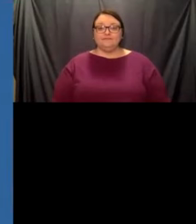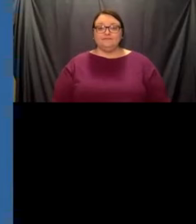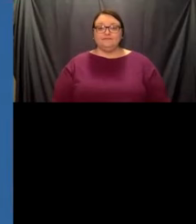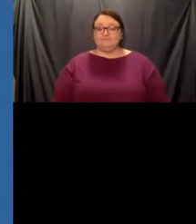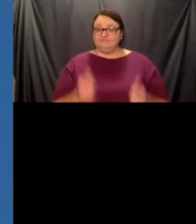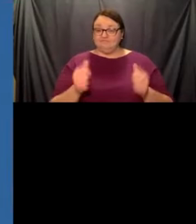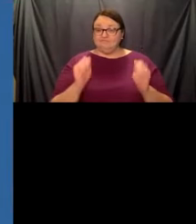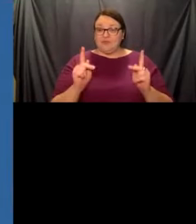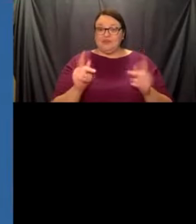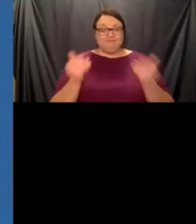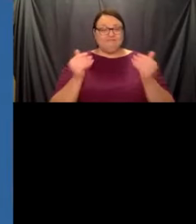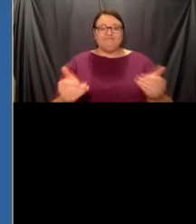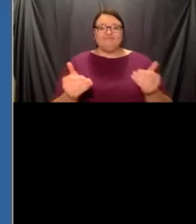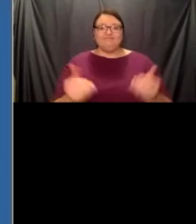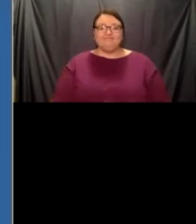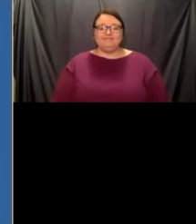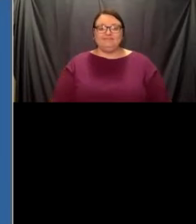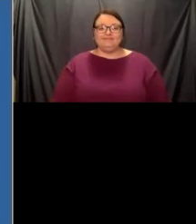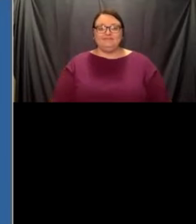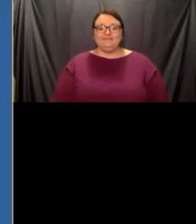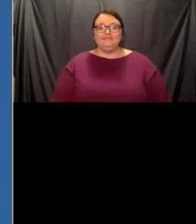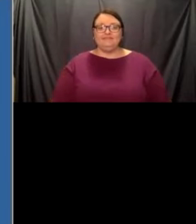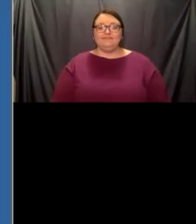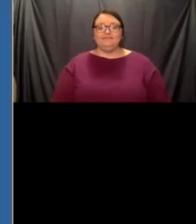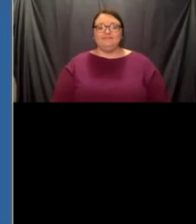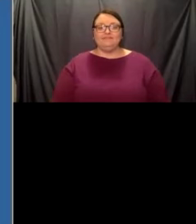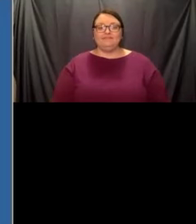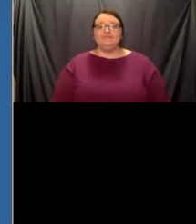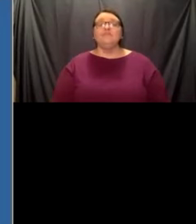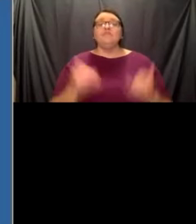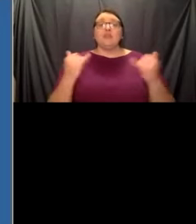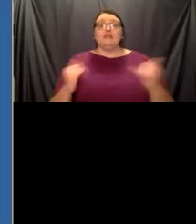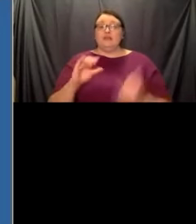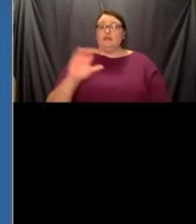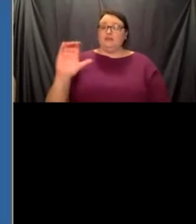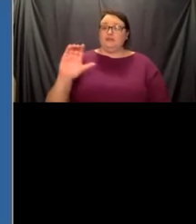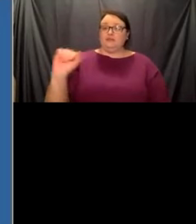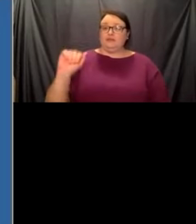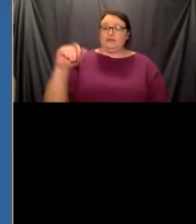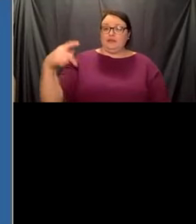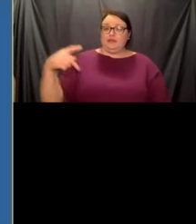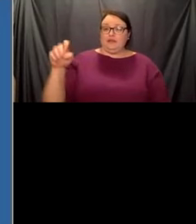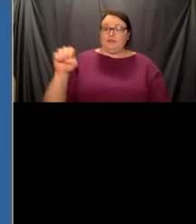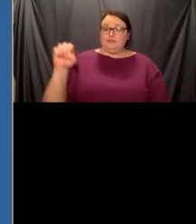All right, let's move forward. We're coming to the CAPER.